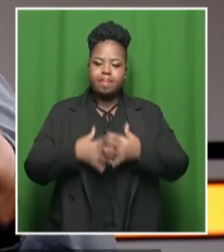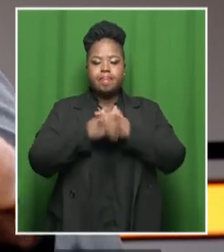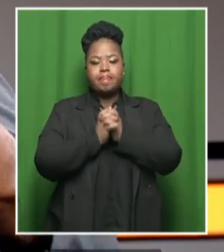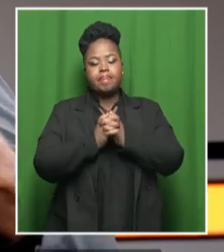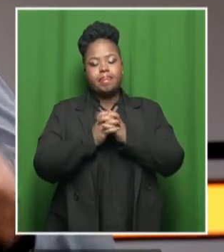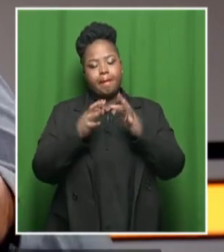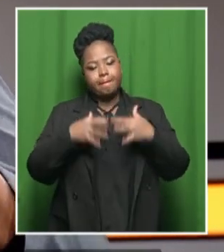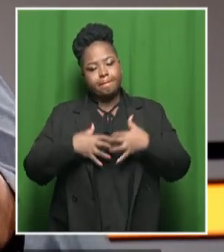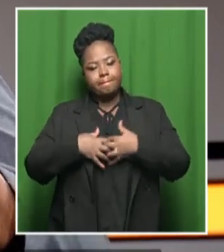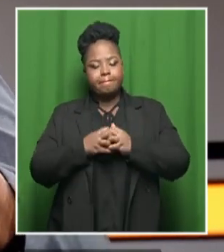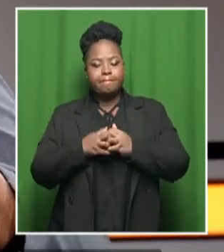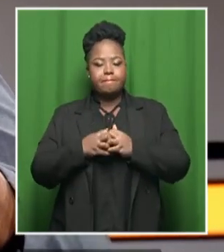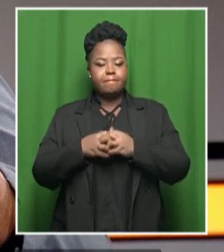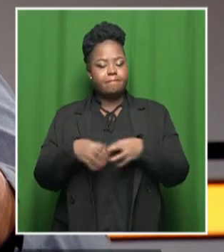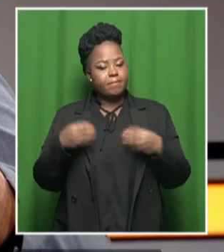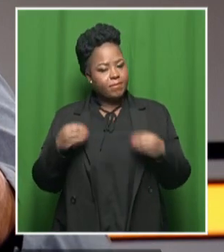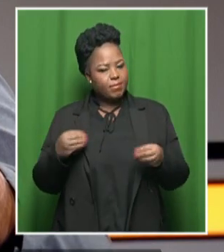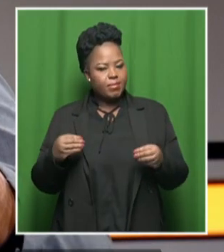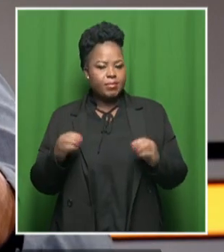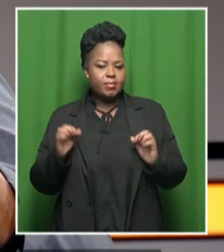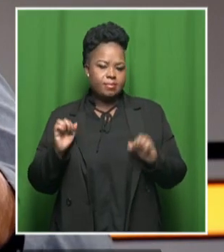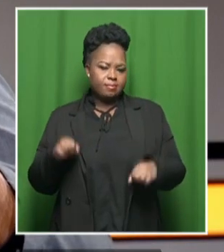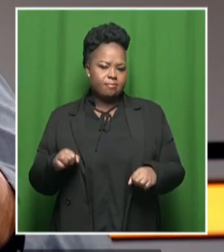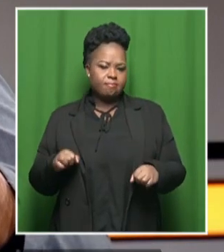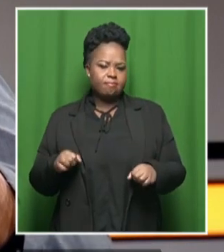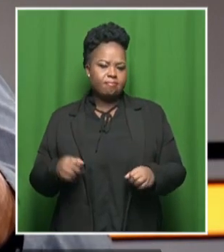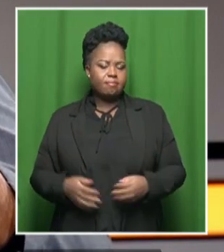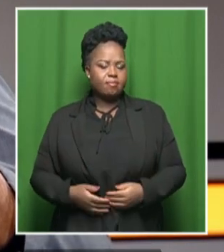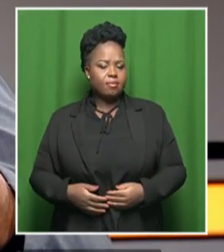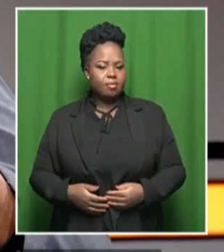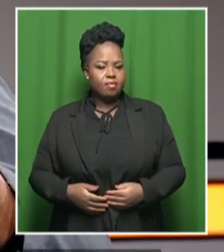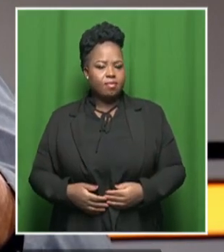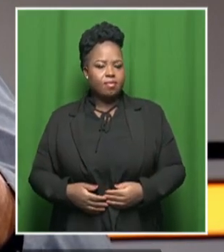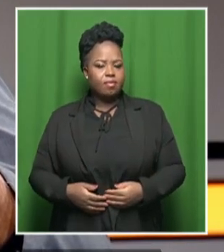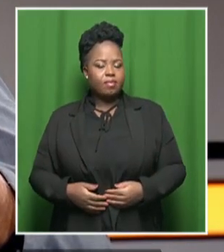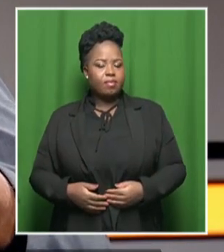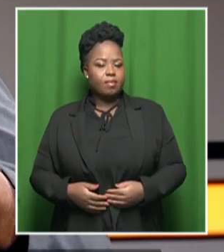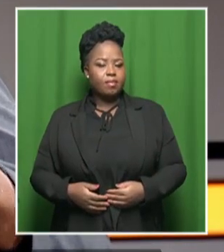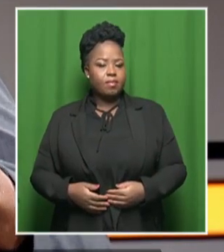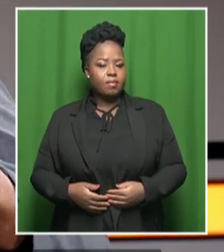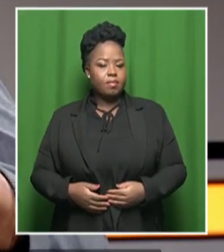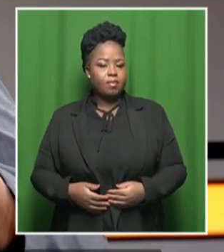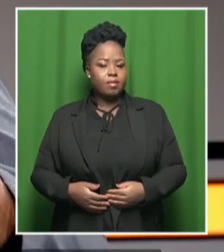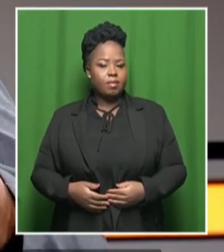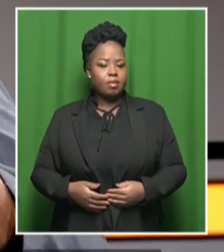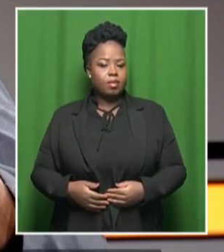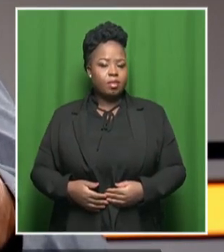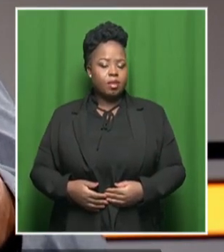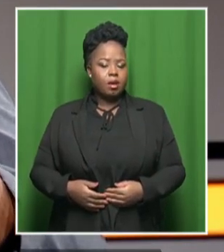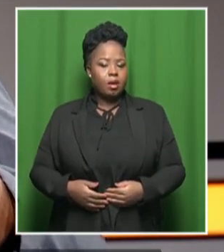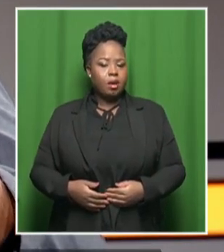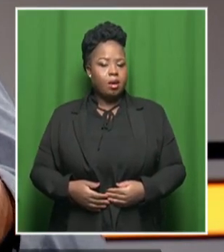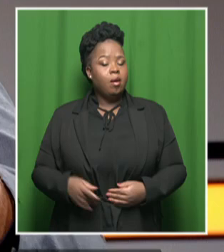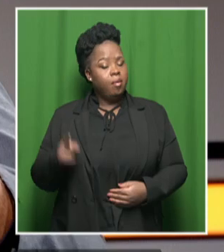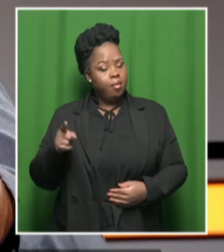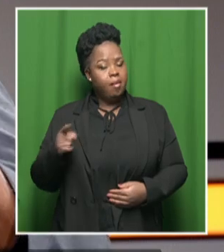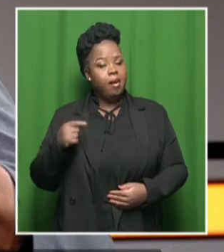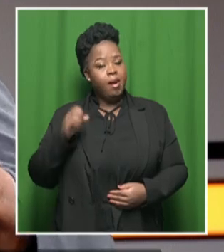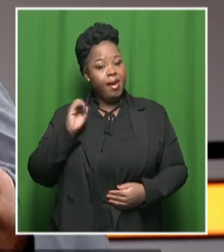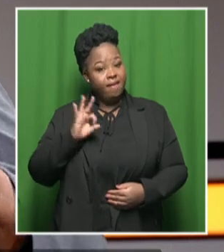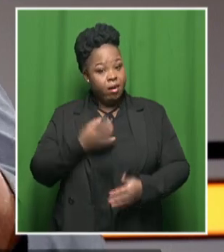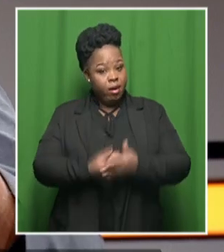form enterprises beyond any given country, we will have